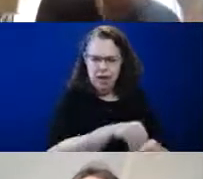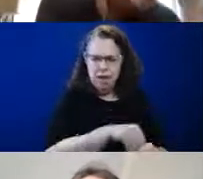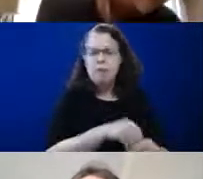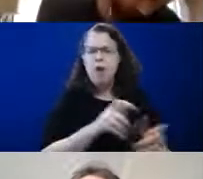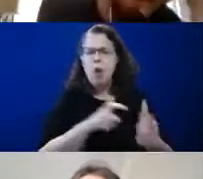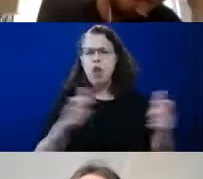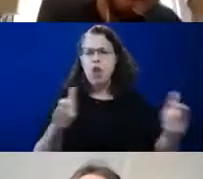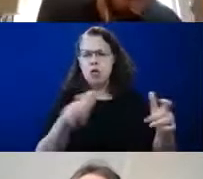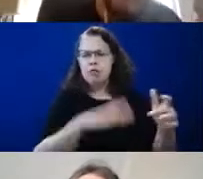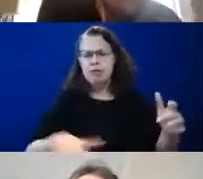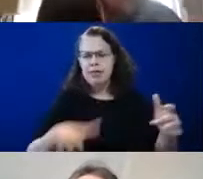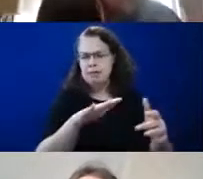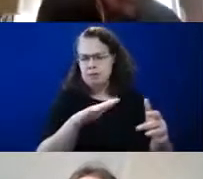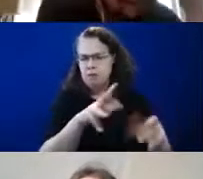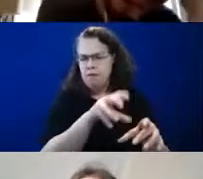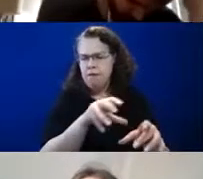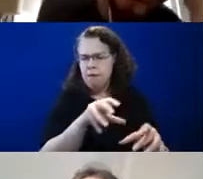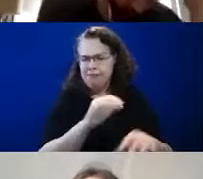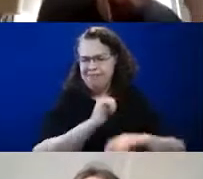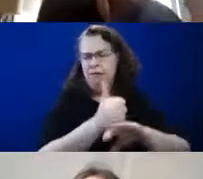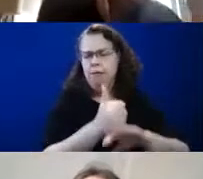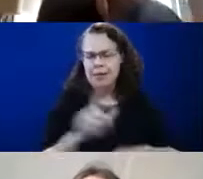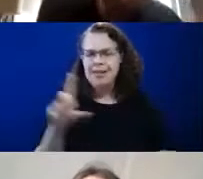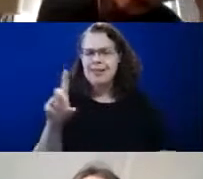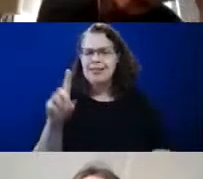disability requirements are